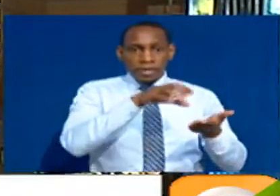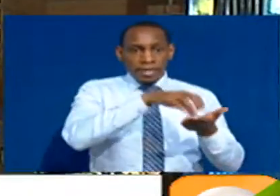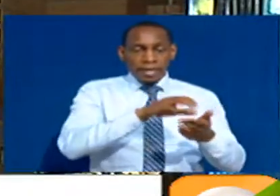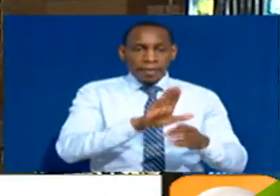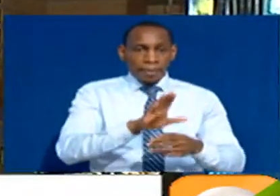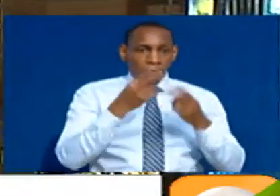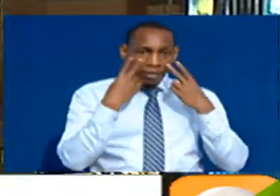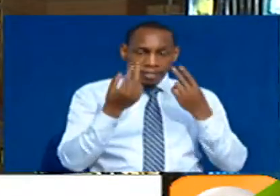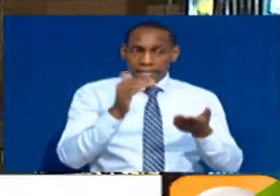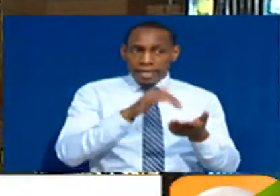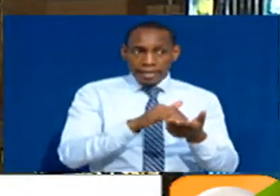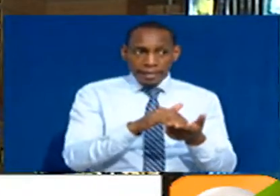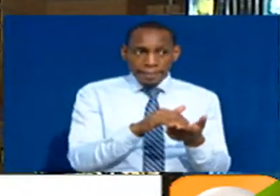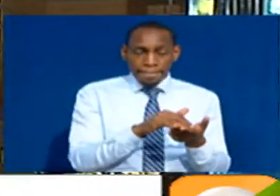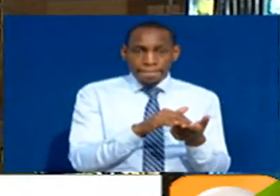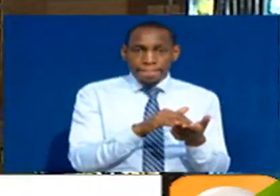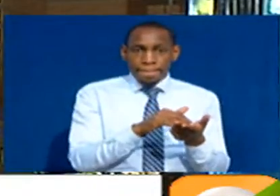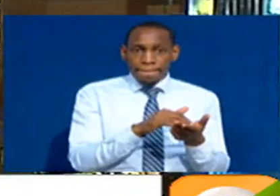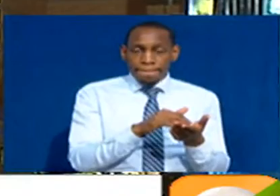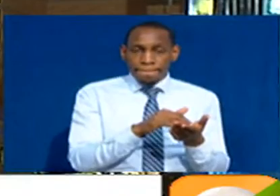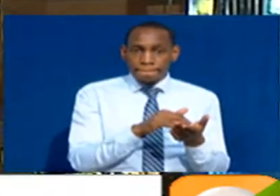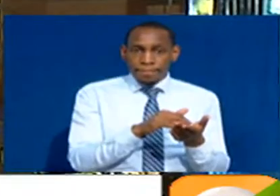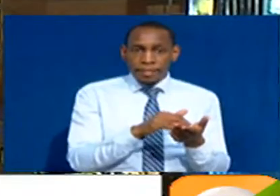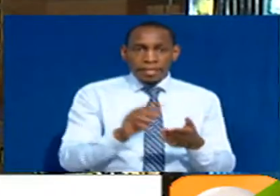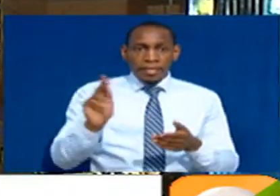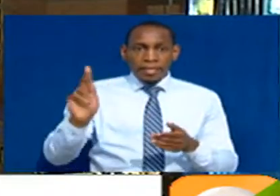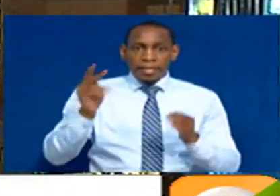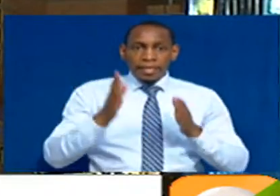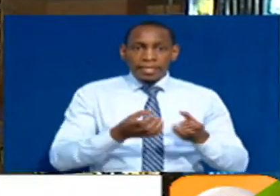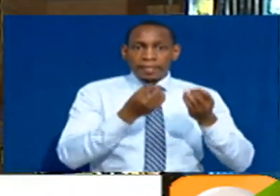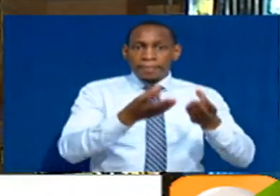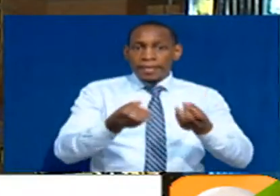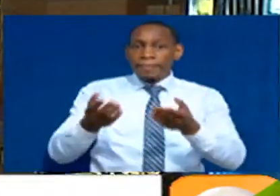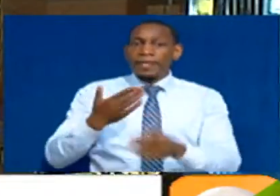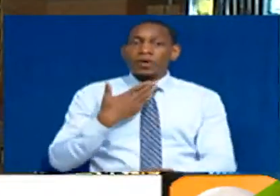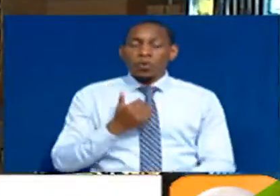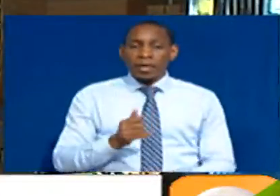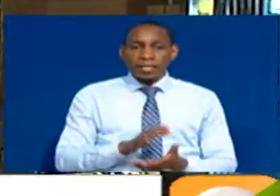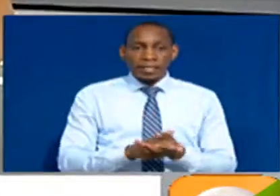Don't you see, again, and I bring you back, that many Kenyans would